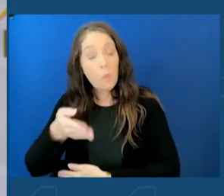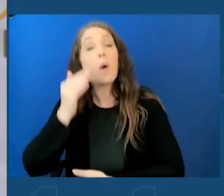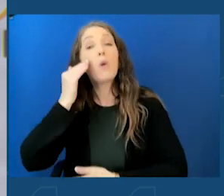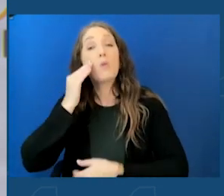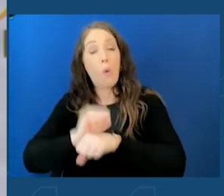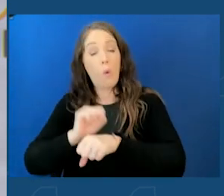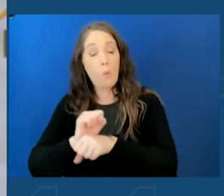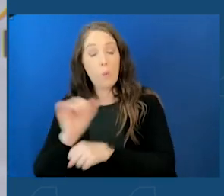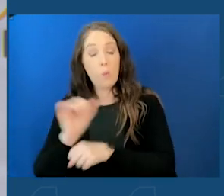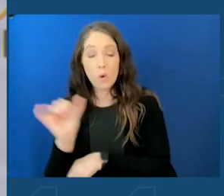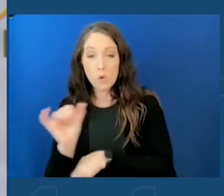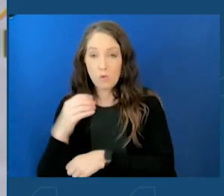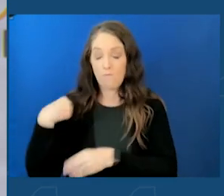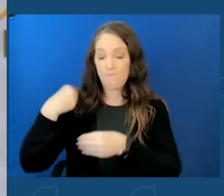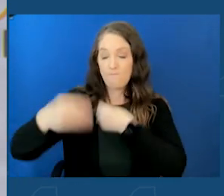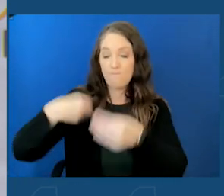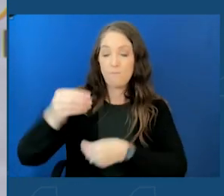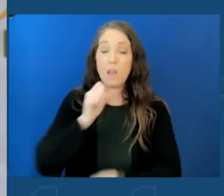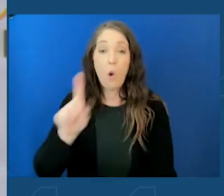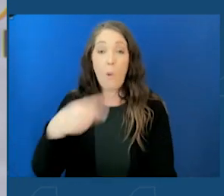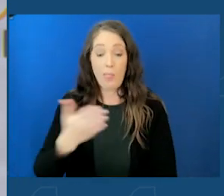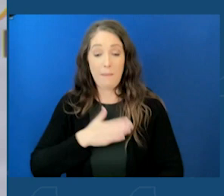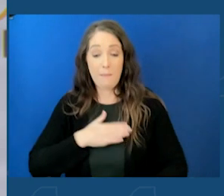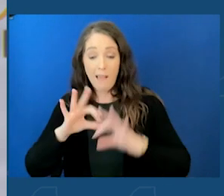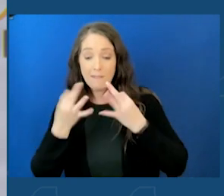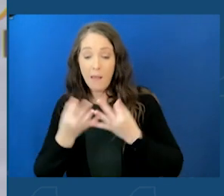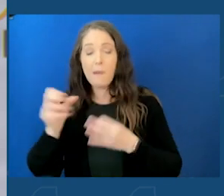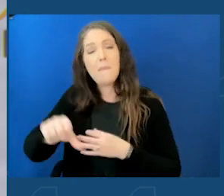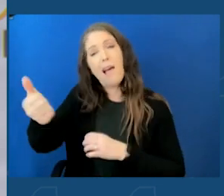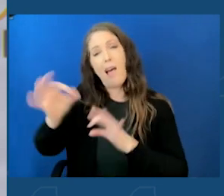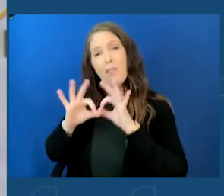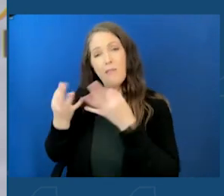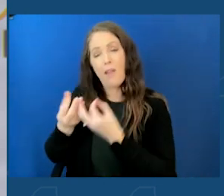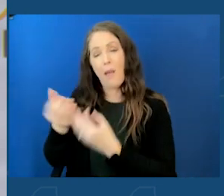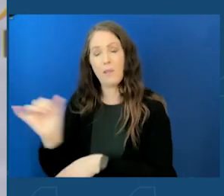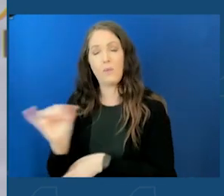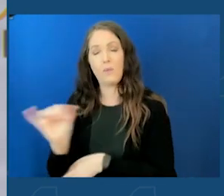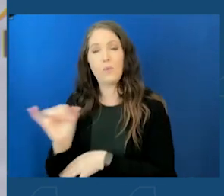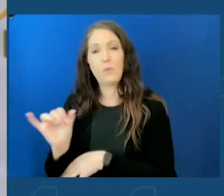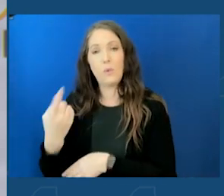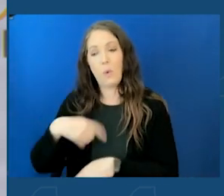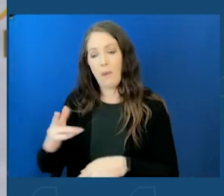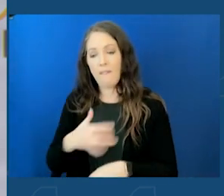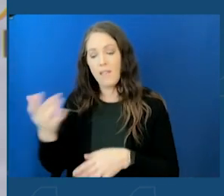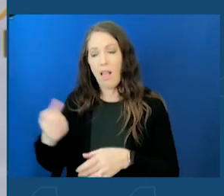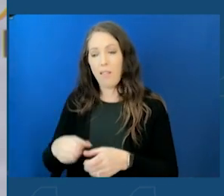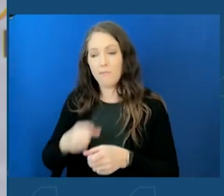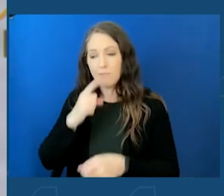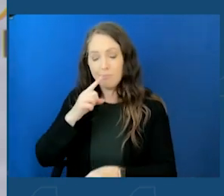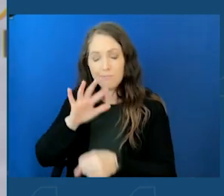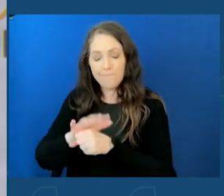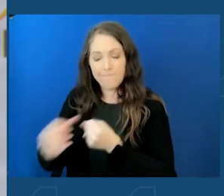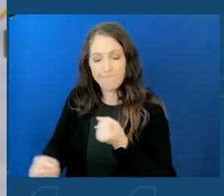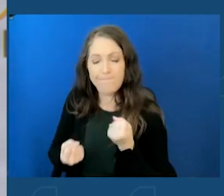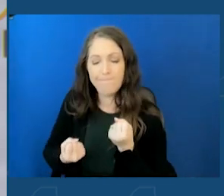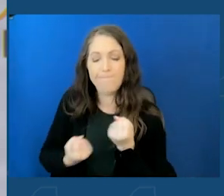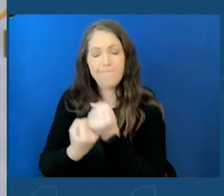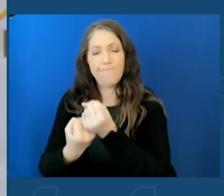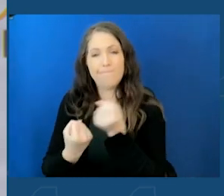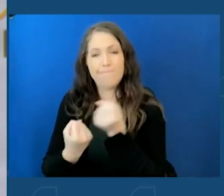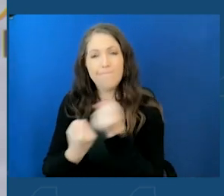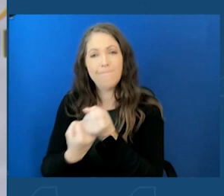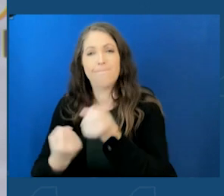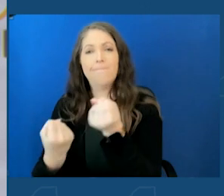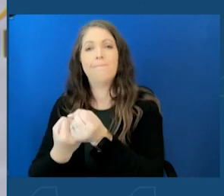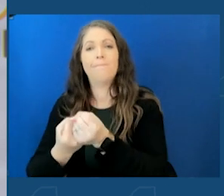not just through my family, but hopefully through all families, that we all feel committed toward the common cause of lifting people up, those who've been in situations that none of